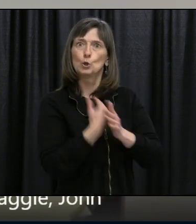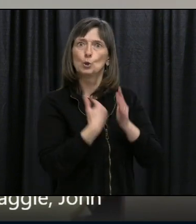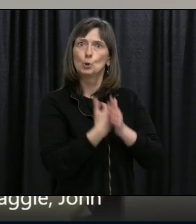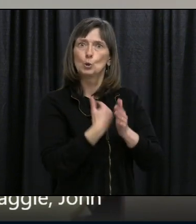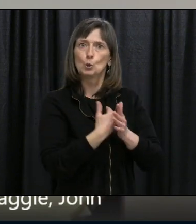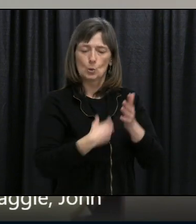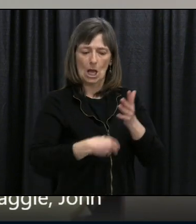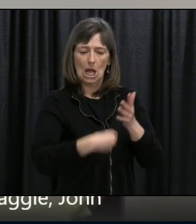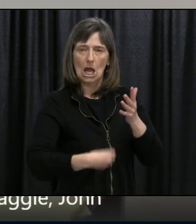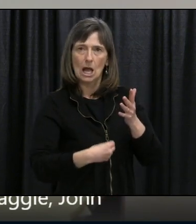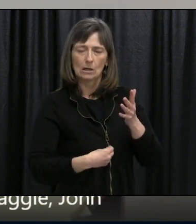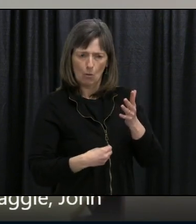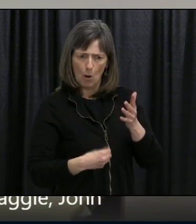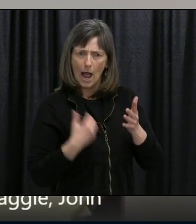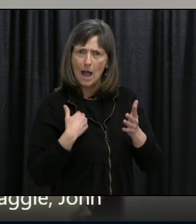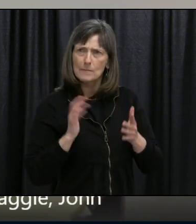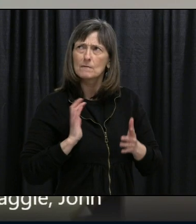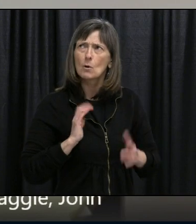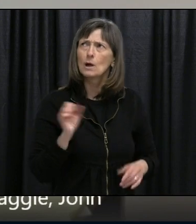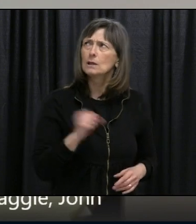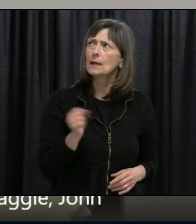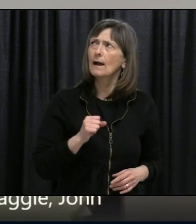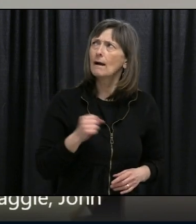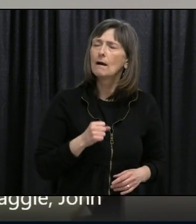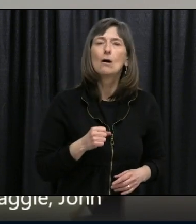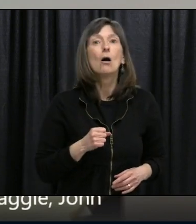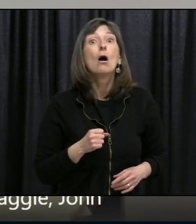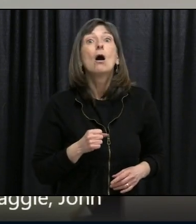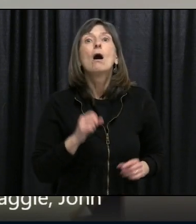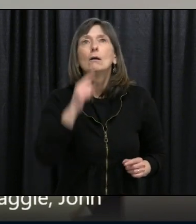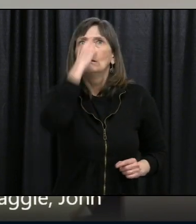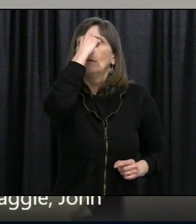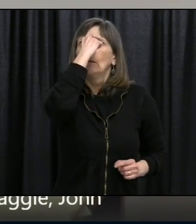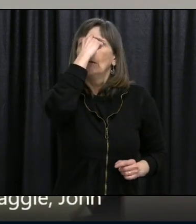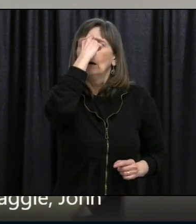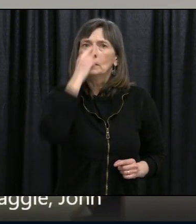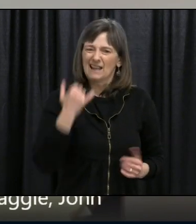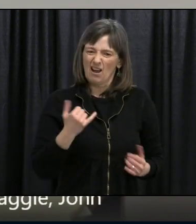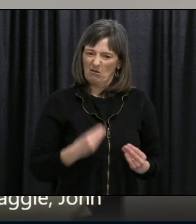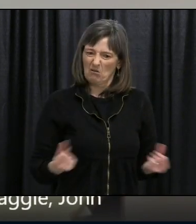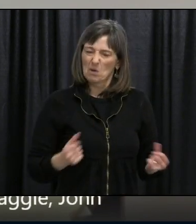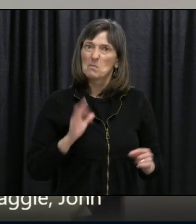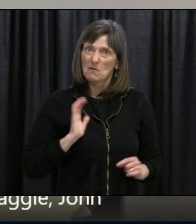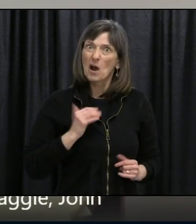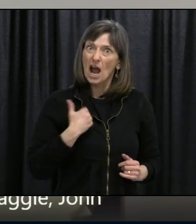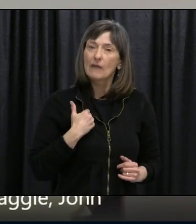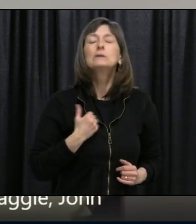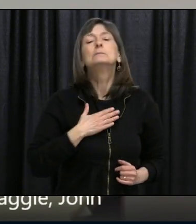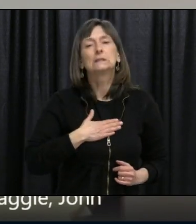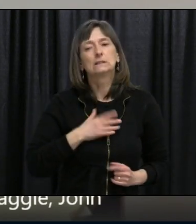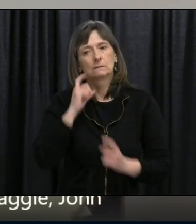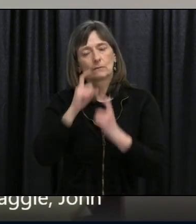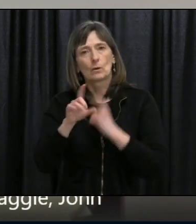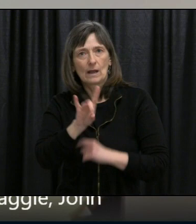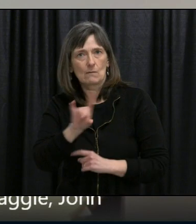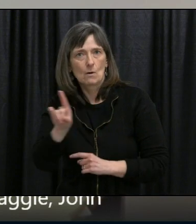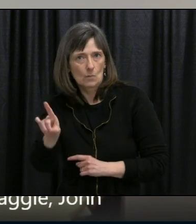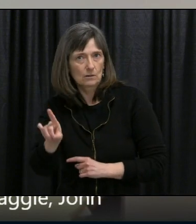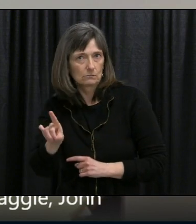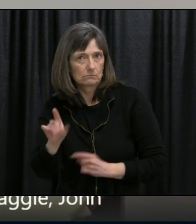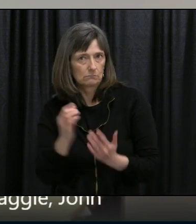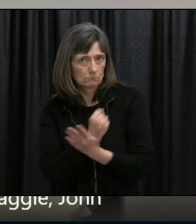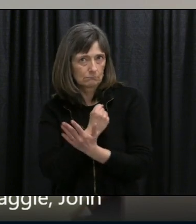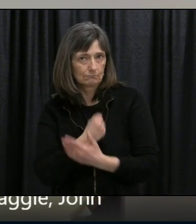symptoms, or maybe two of them, then that would be a trigger to include yourself in a call to 811. So don't let the opportunity pass you